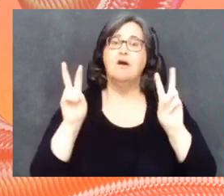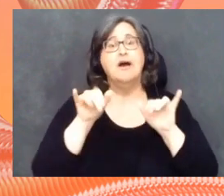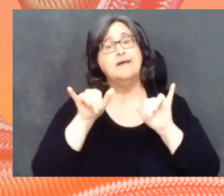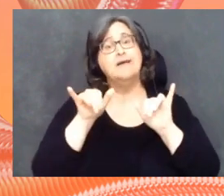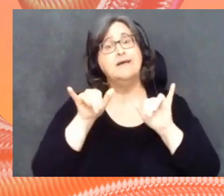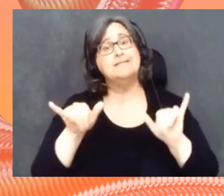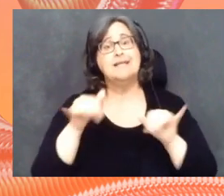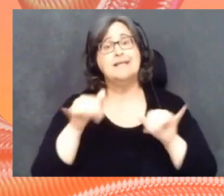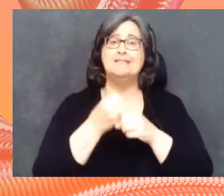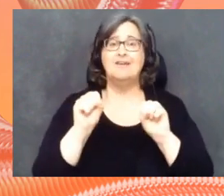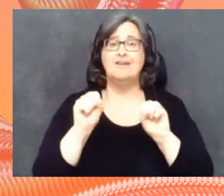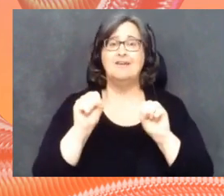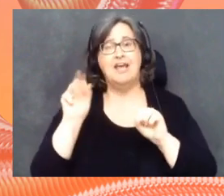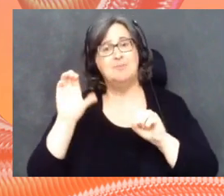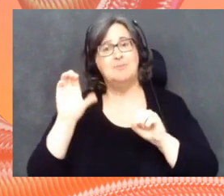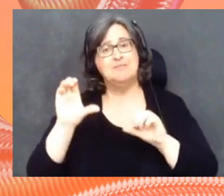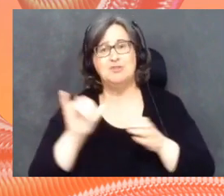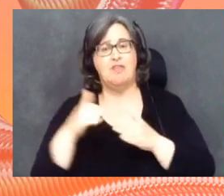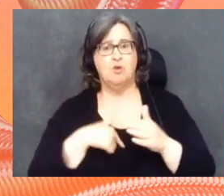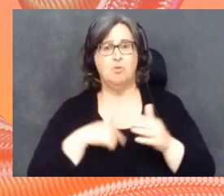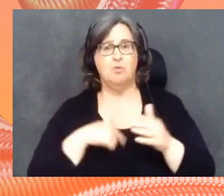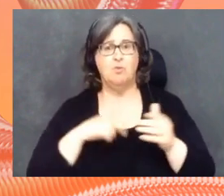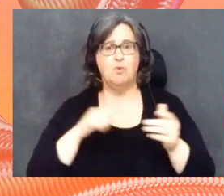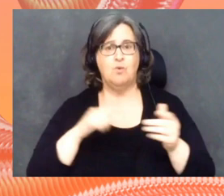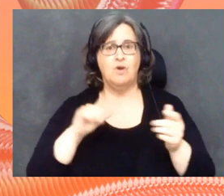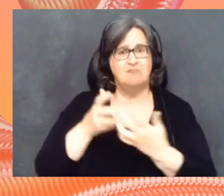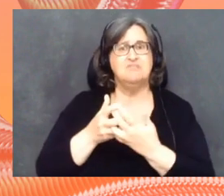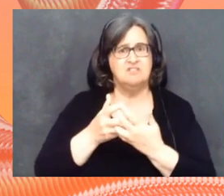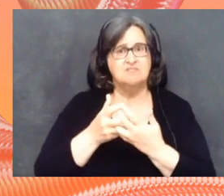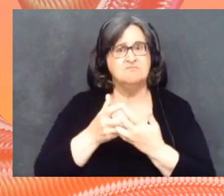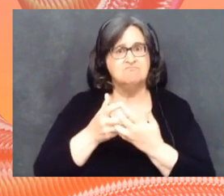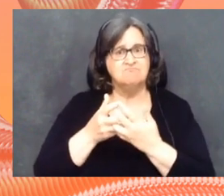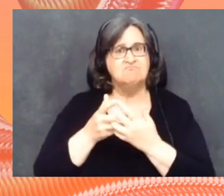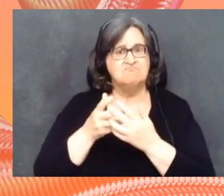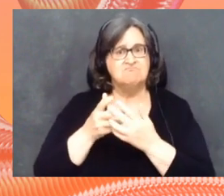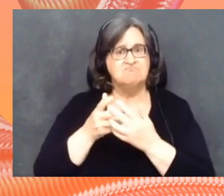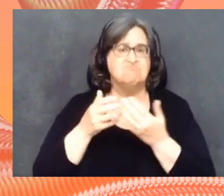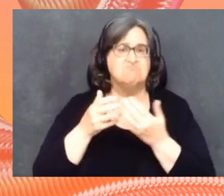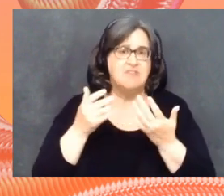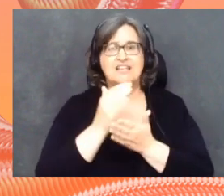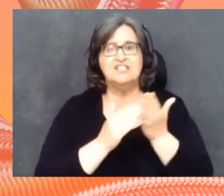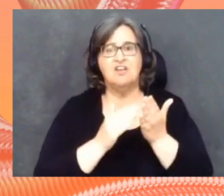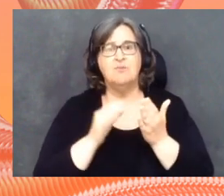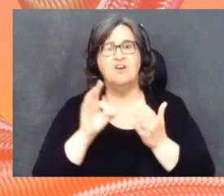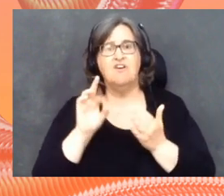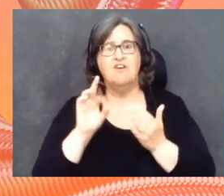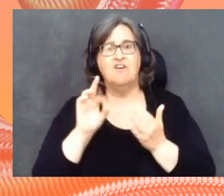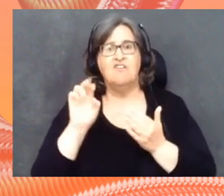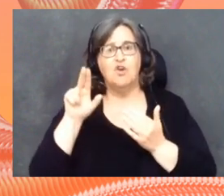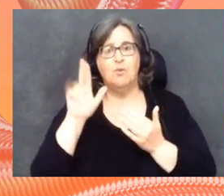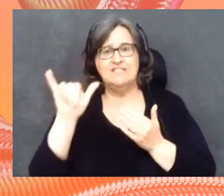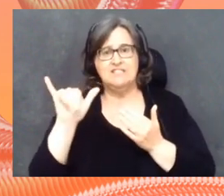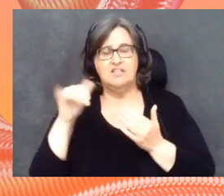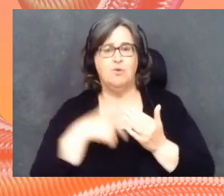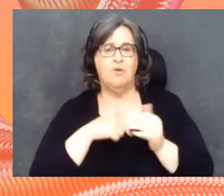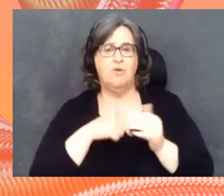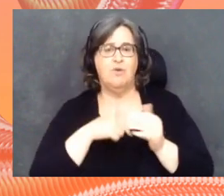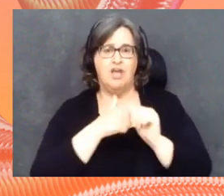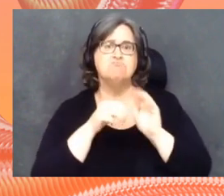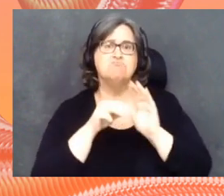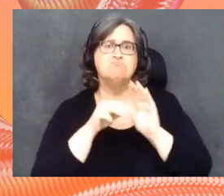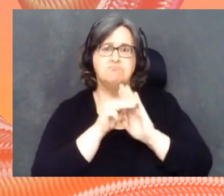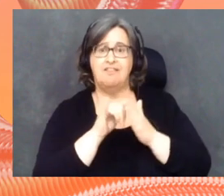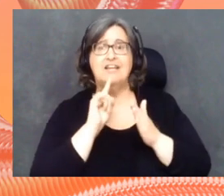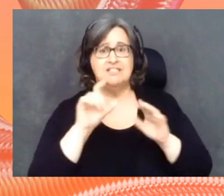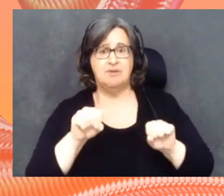is doing that, we're adapting. So those are some frequency pieces. Yeah, we are certainly modeling that it's possible to